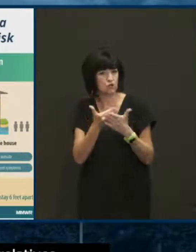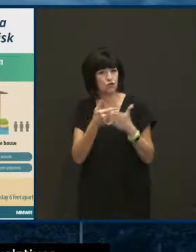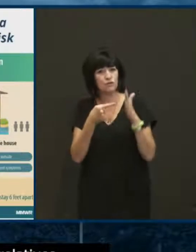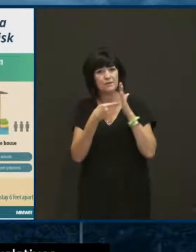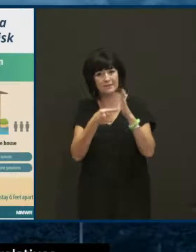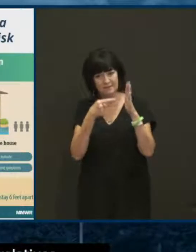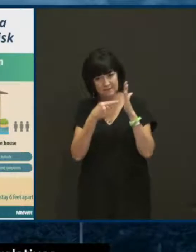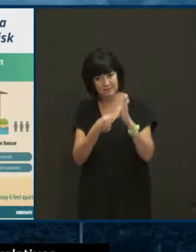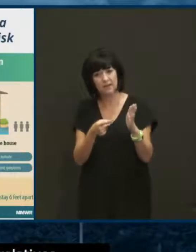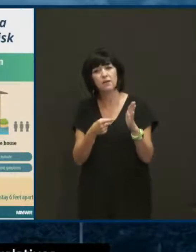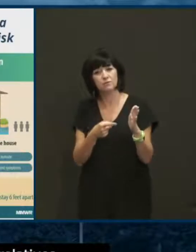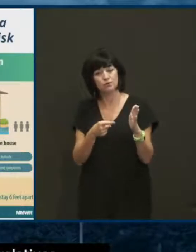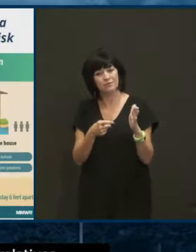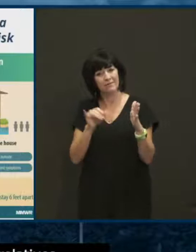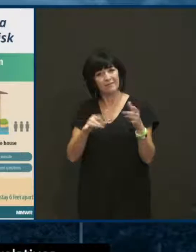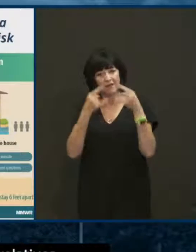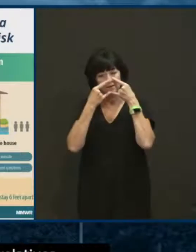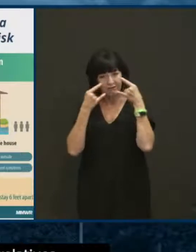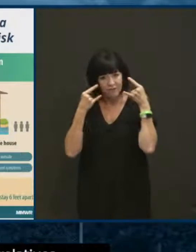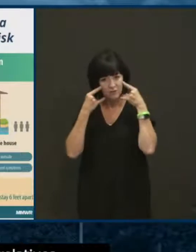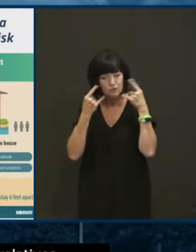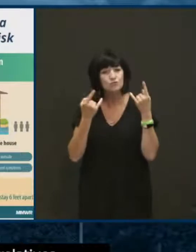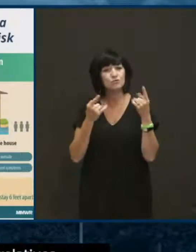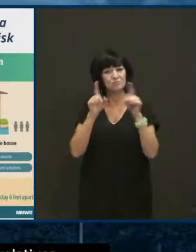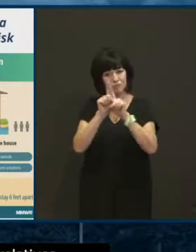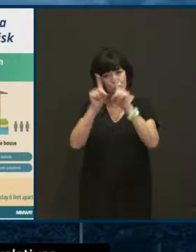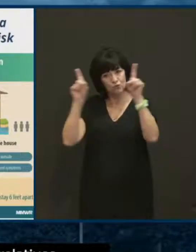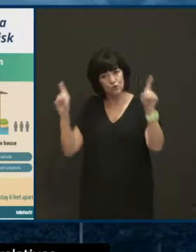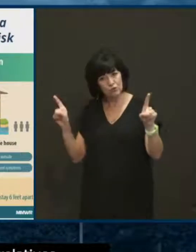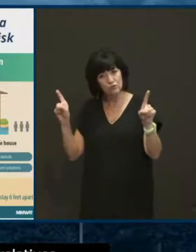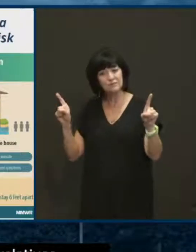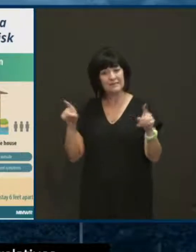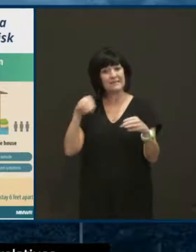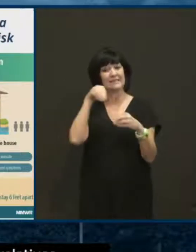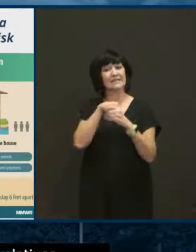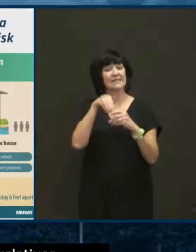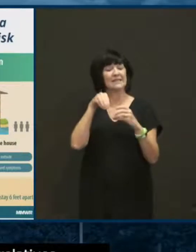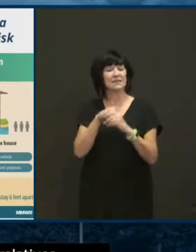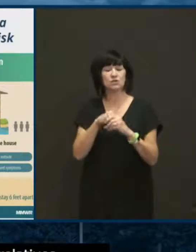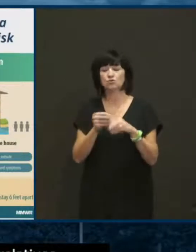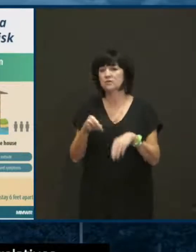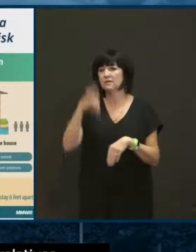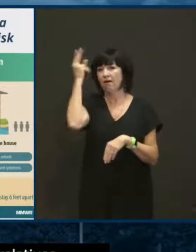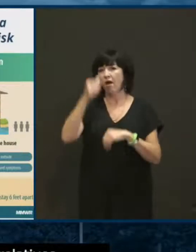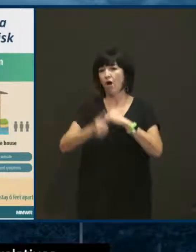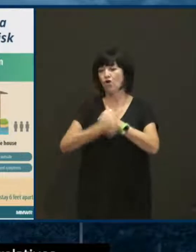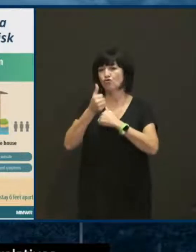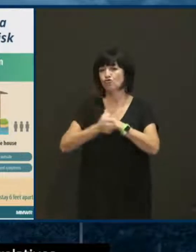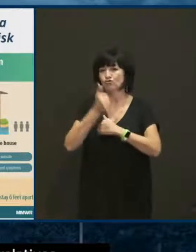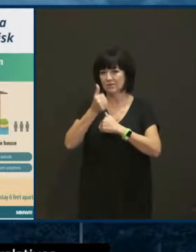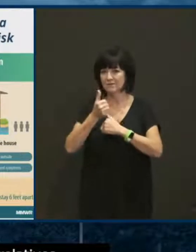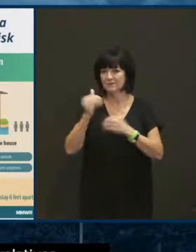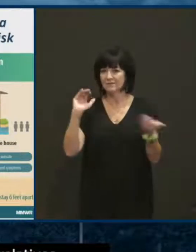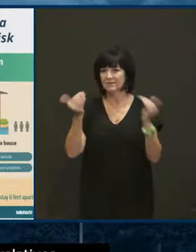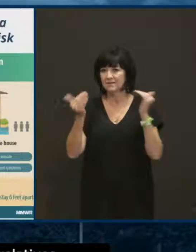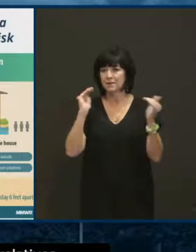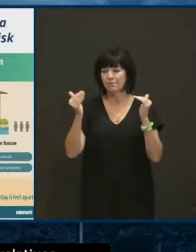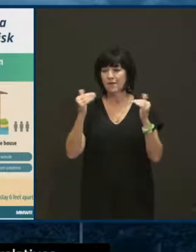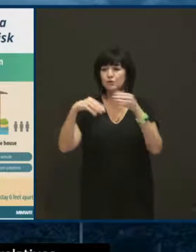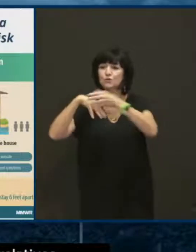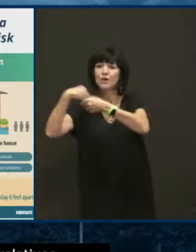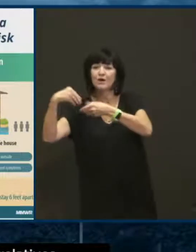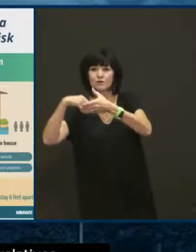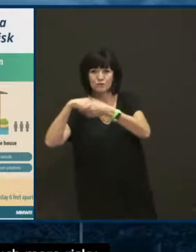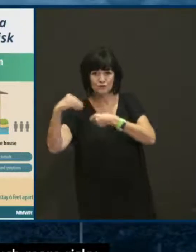face coverings, the social distancing, and how indoors is so much more risky than outdoors. And as we're entering